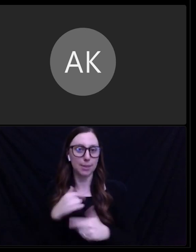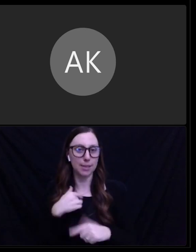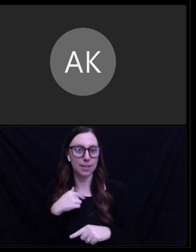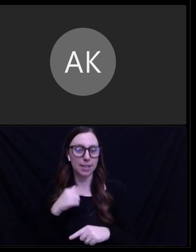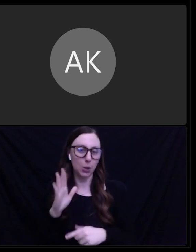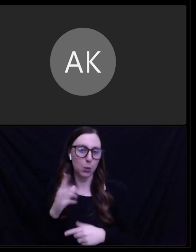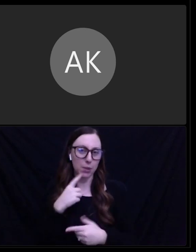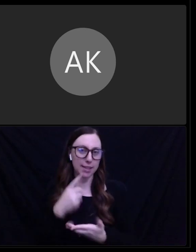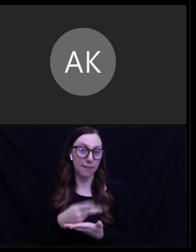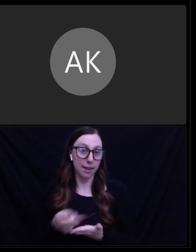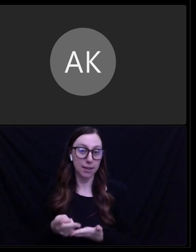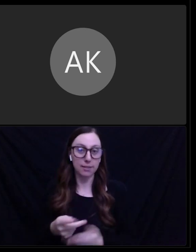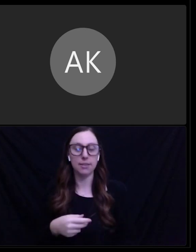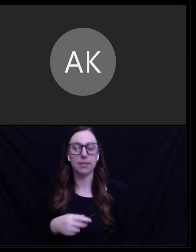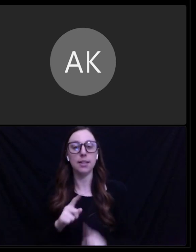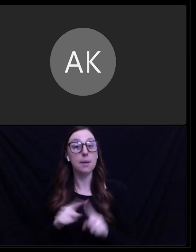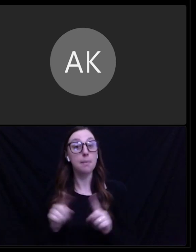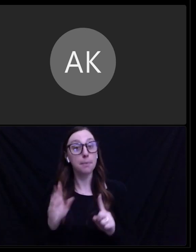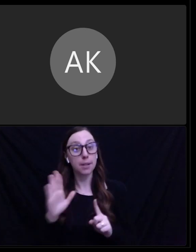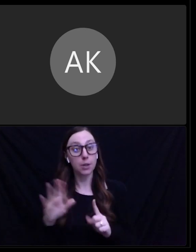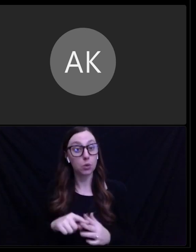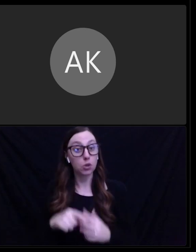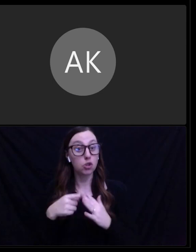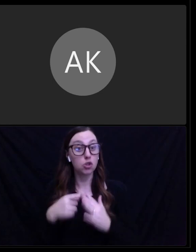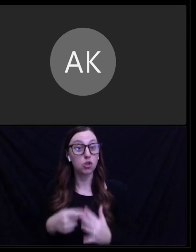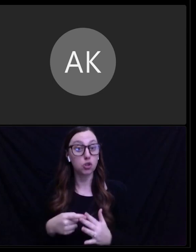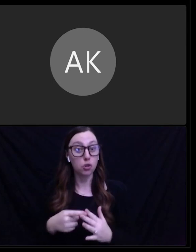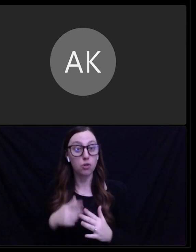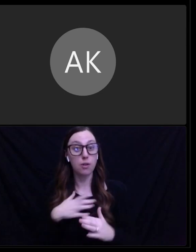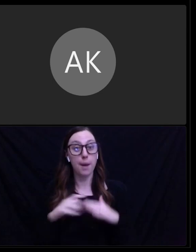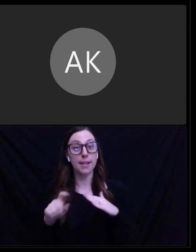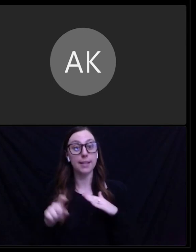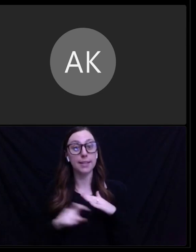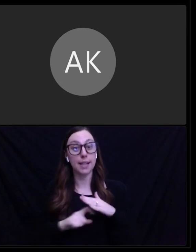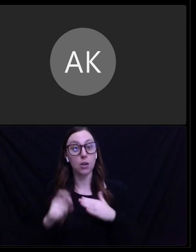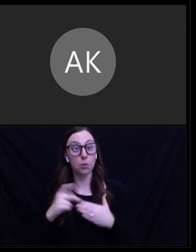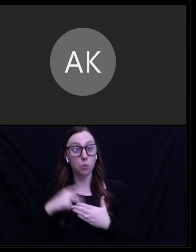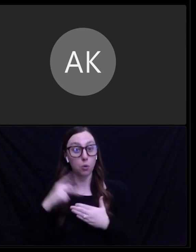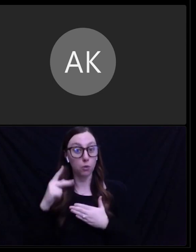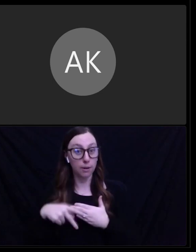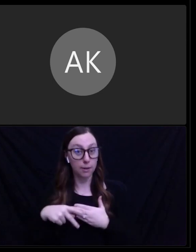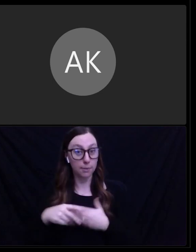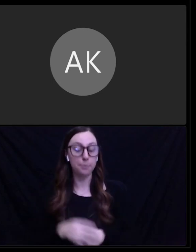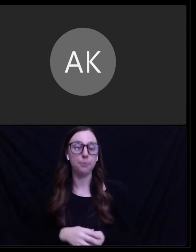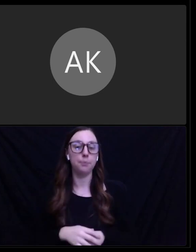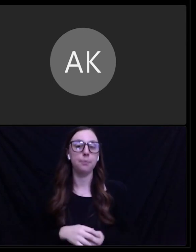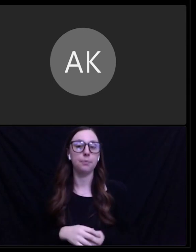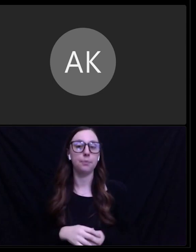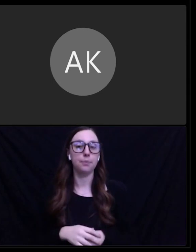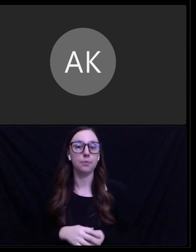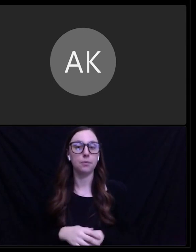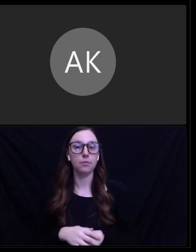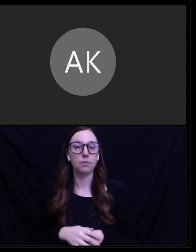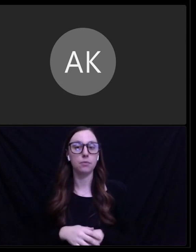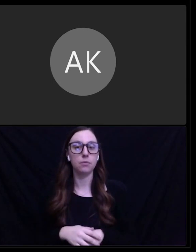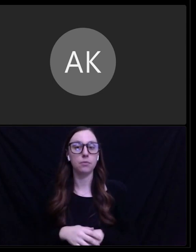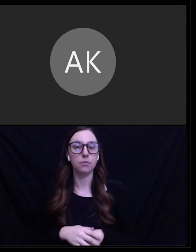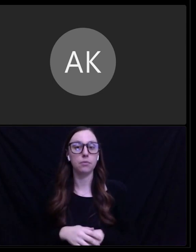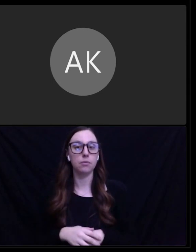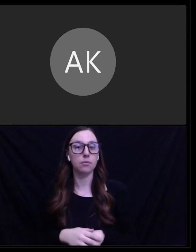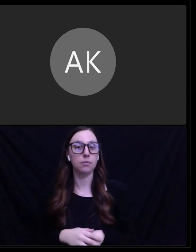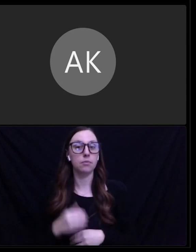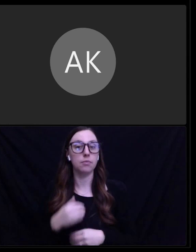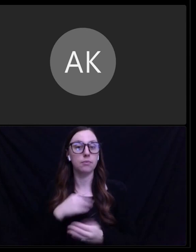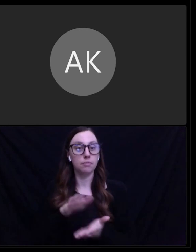failed. But I'm going to start my scanner program. I'm going to have my batch